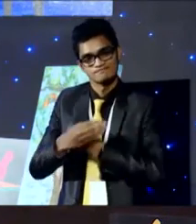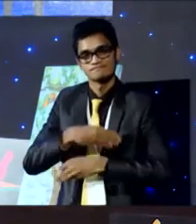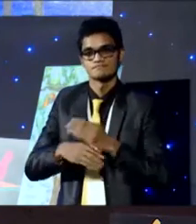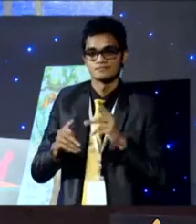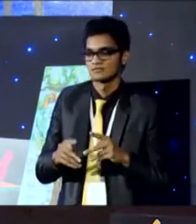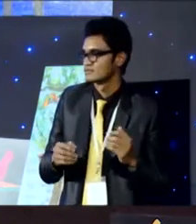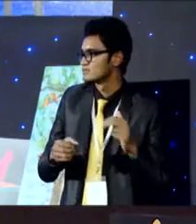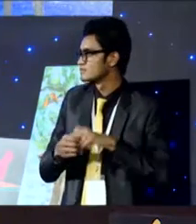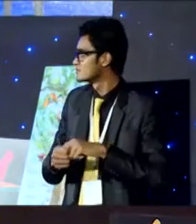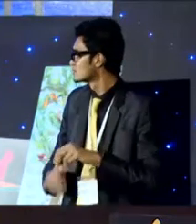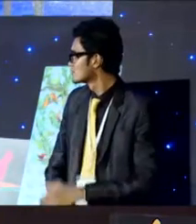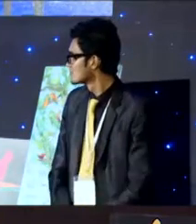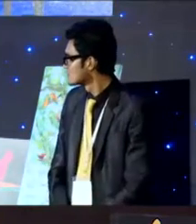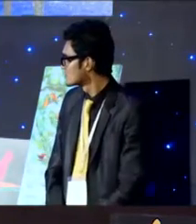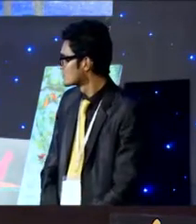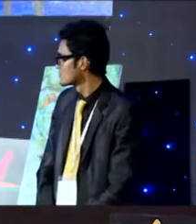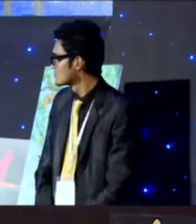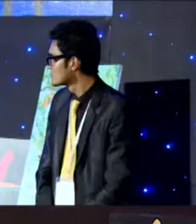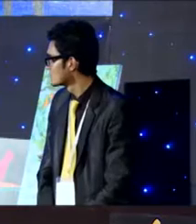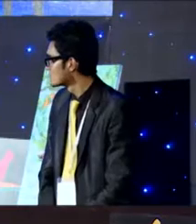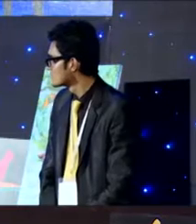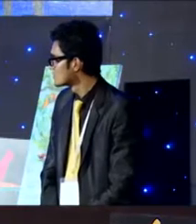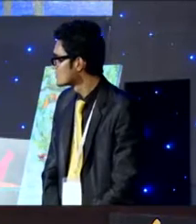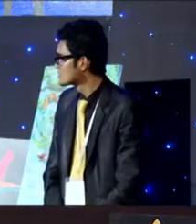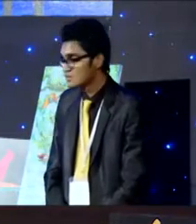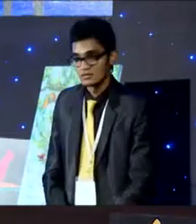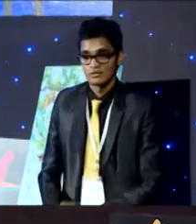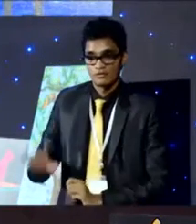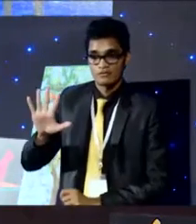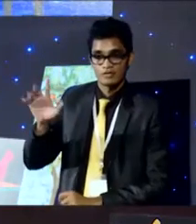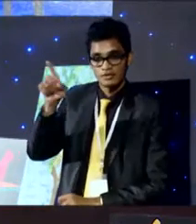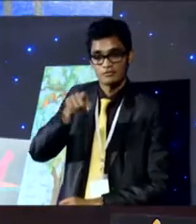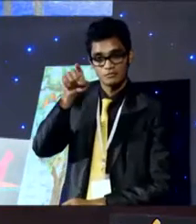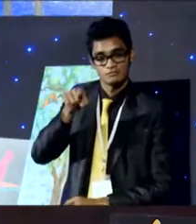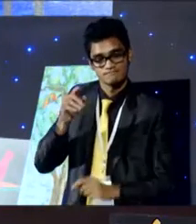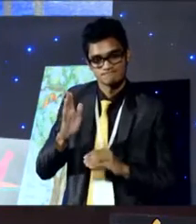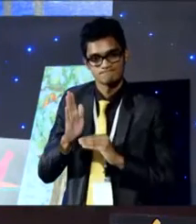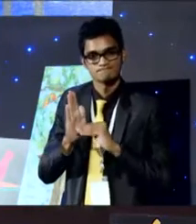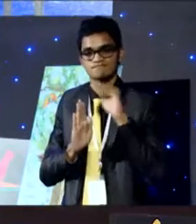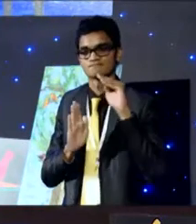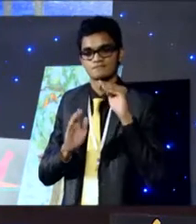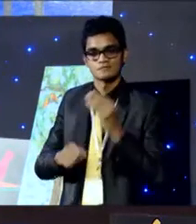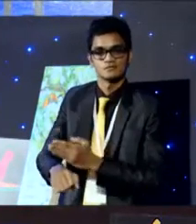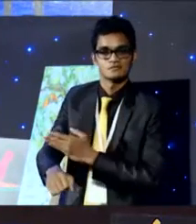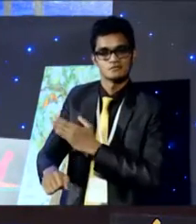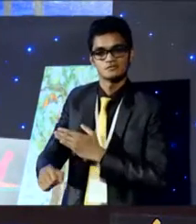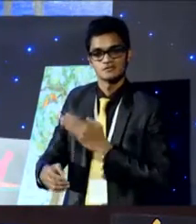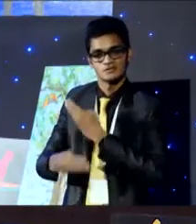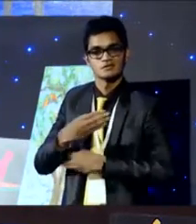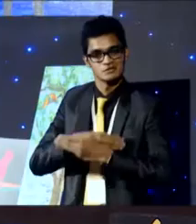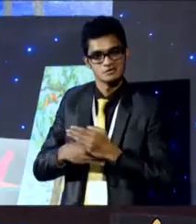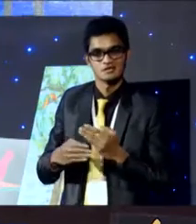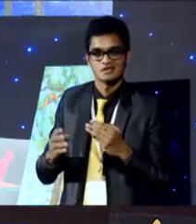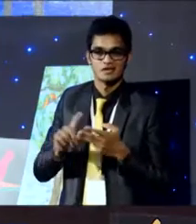We have a long-term goal as well. We want to go after 5% of our employee base of people with disabilities.